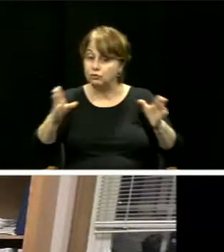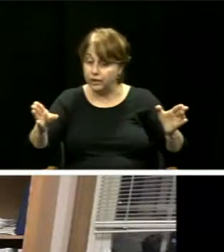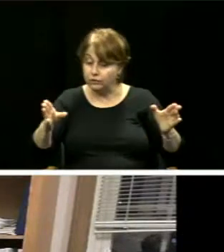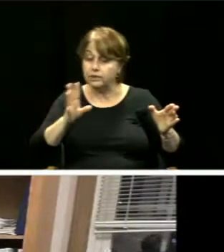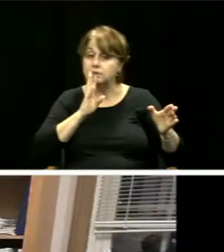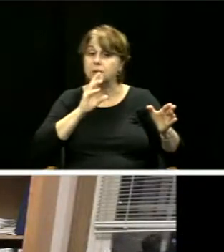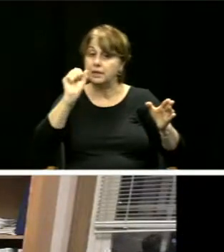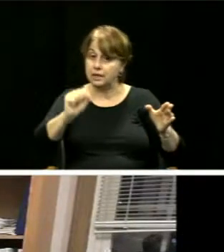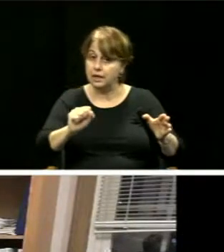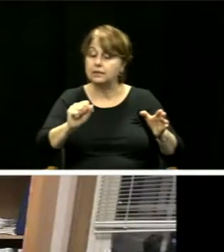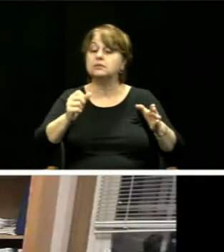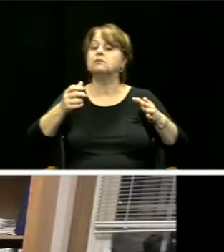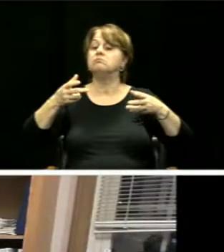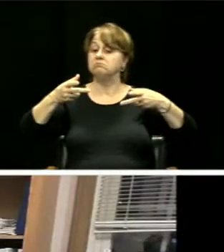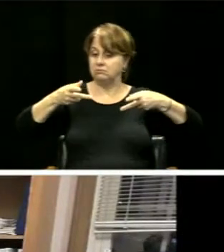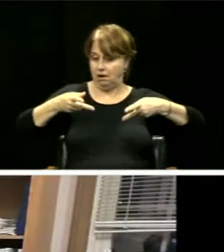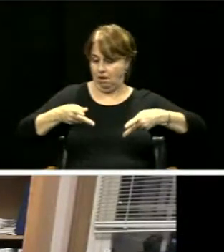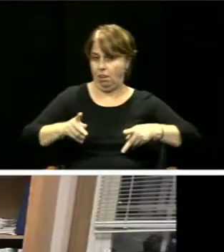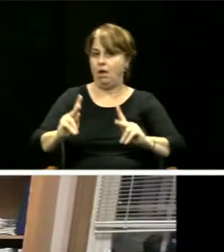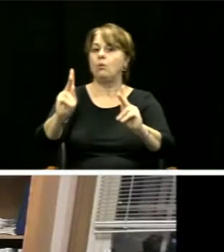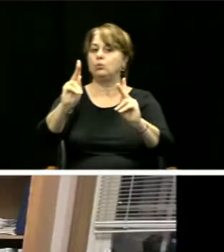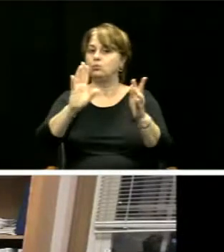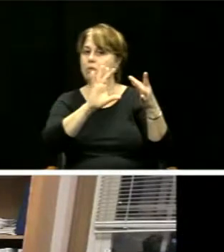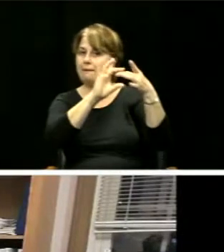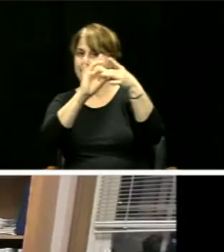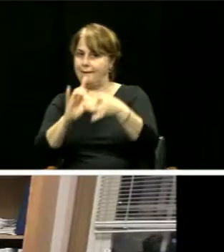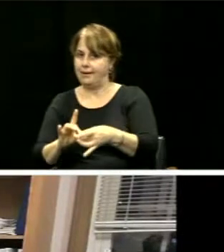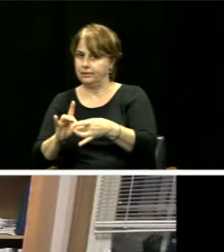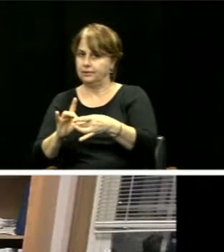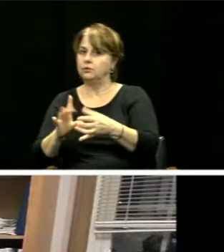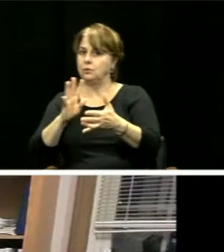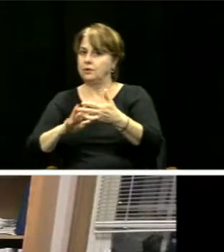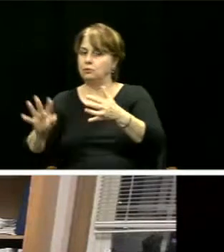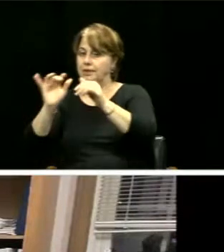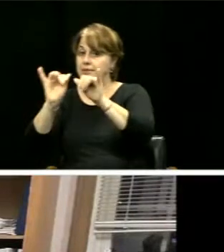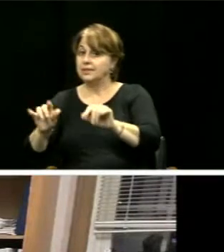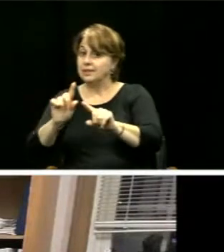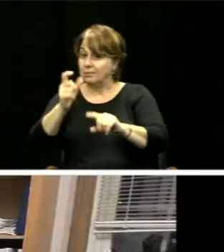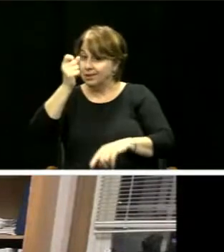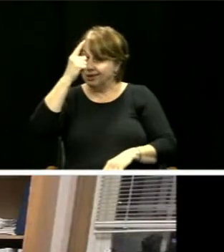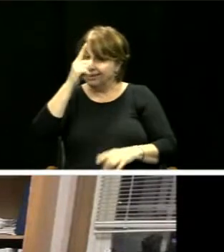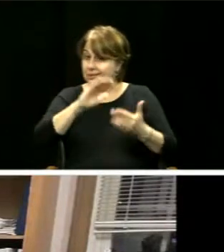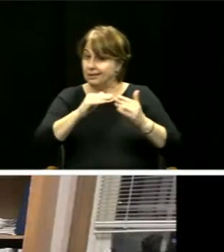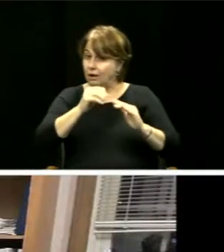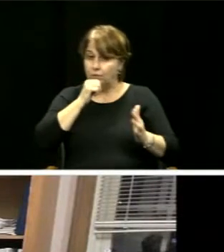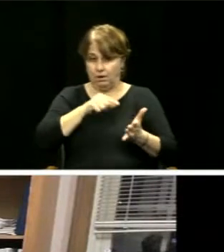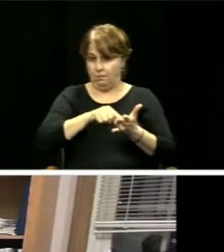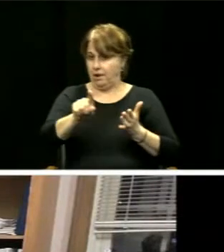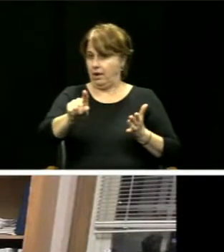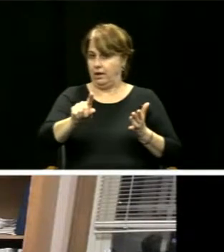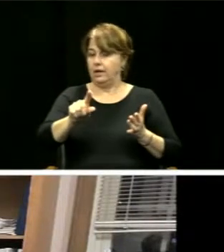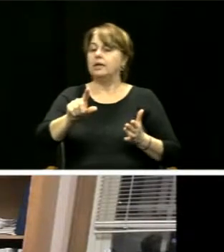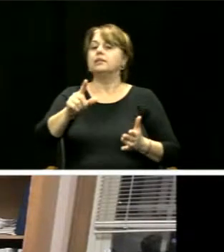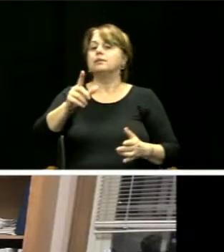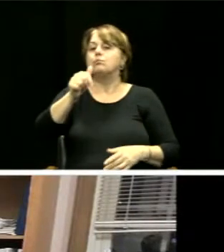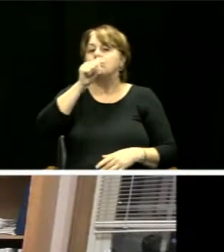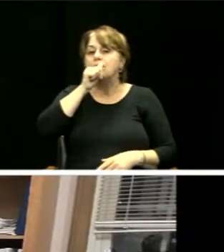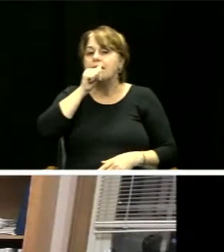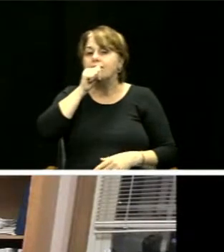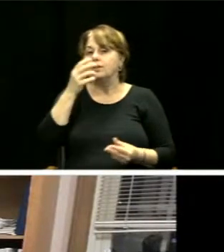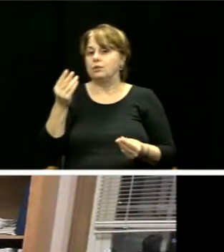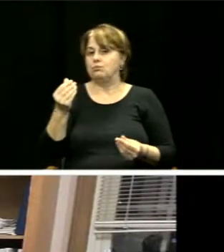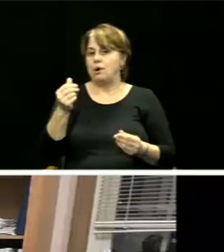The town has not been paying for those connections. That's a private property issue. It's not a public